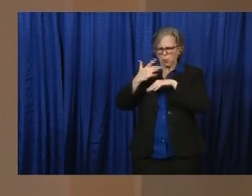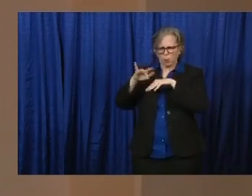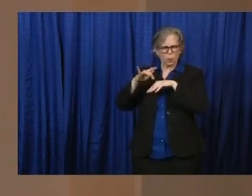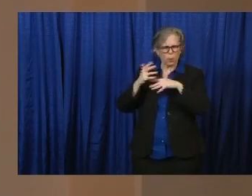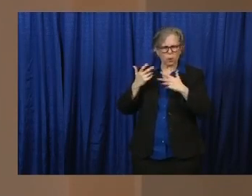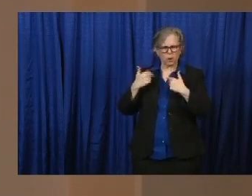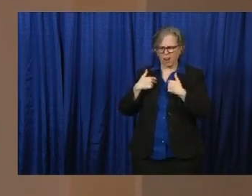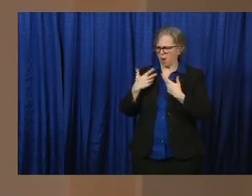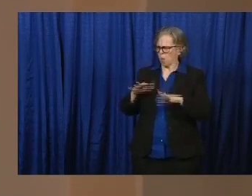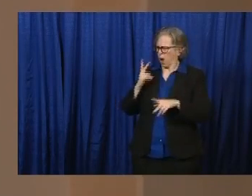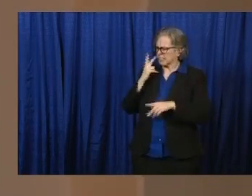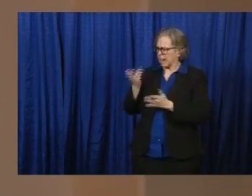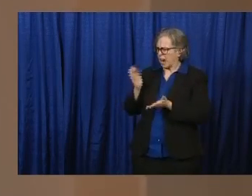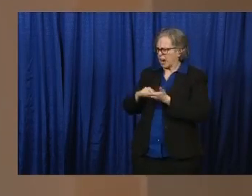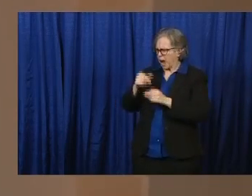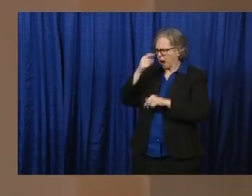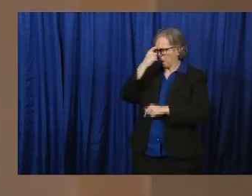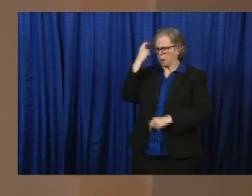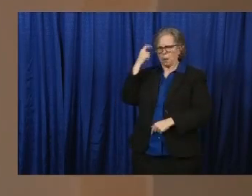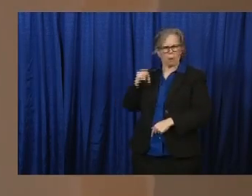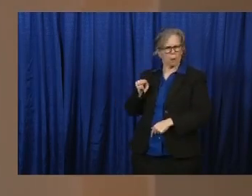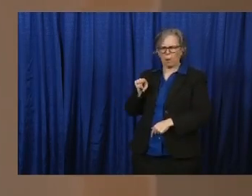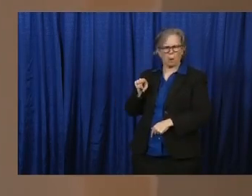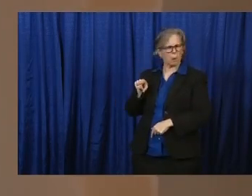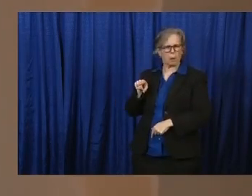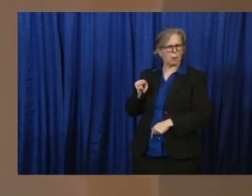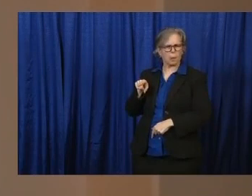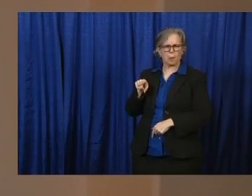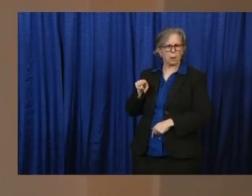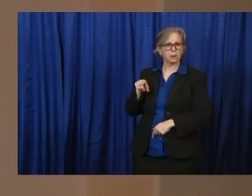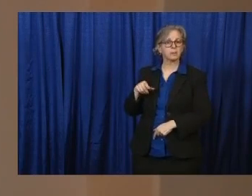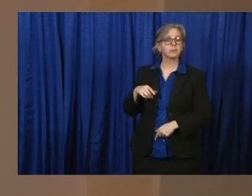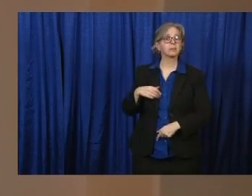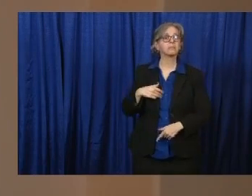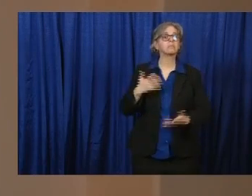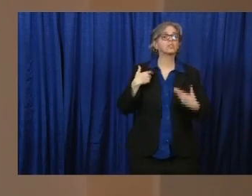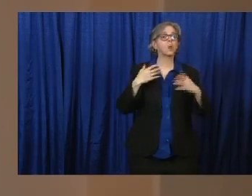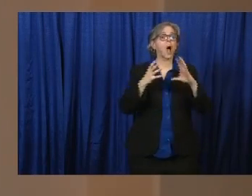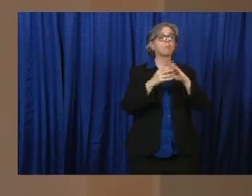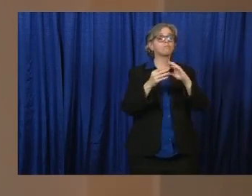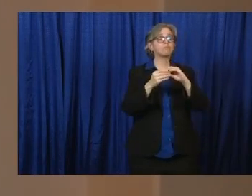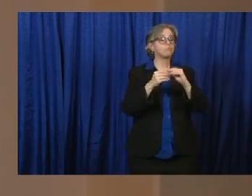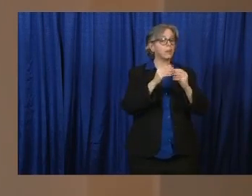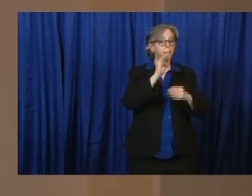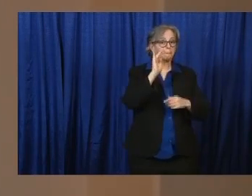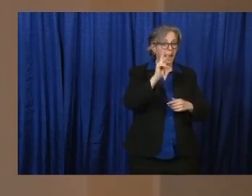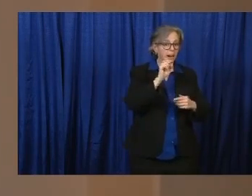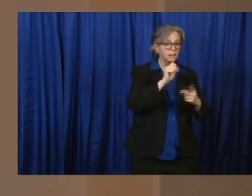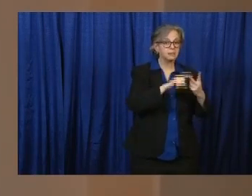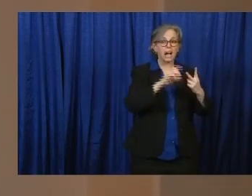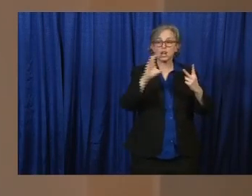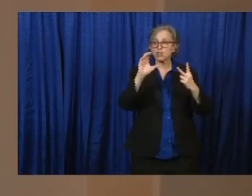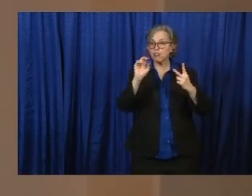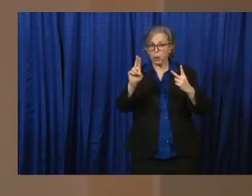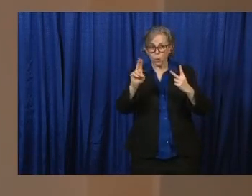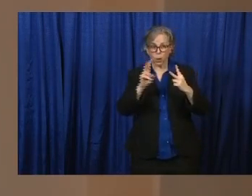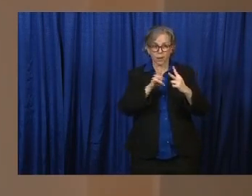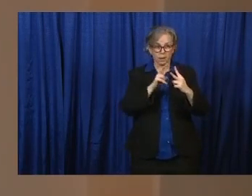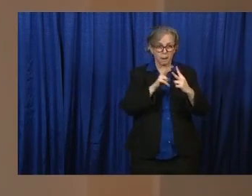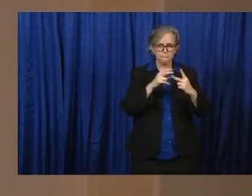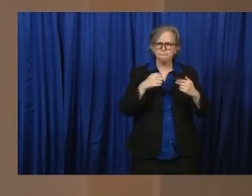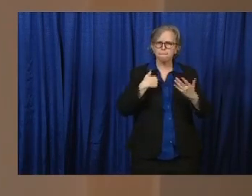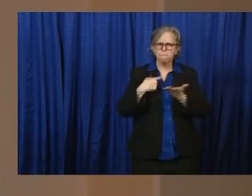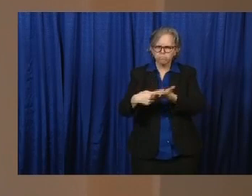communities. To the Ohio banks and credit unions, most all of them have embraced their responsibility in